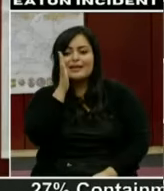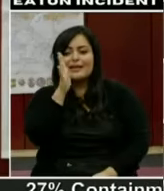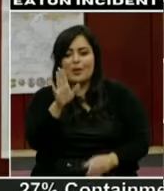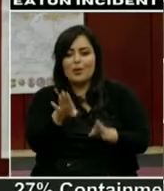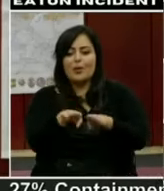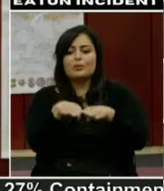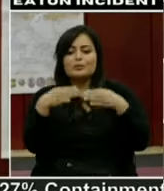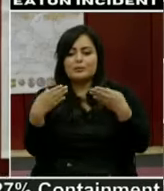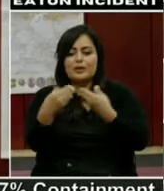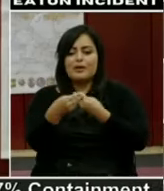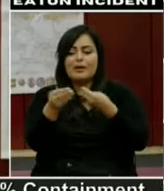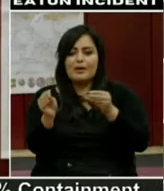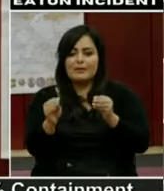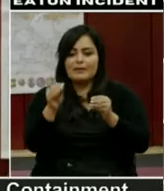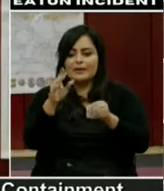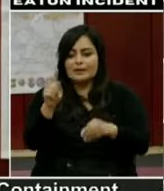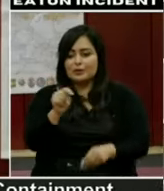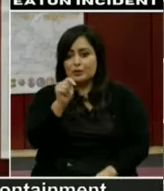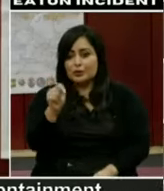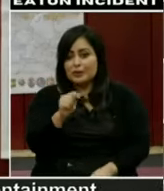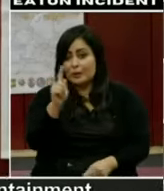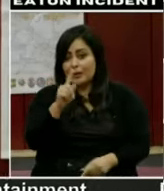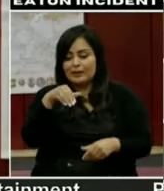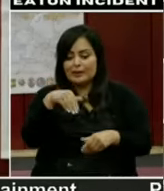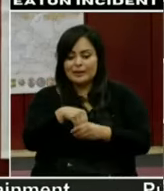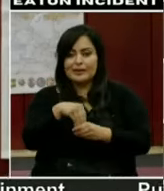office on Tuesday at PCC.